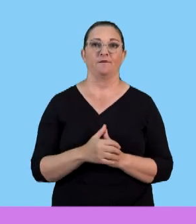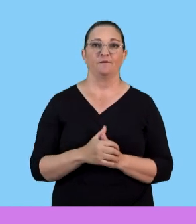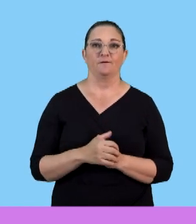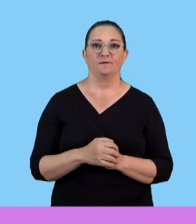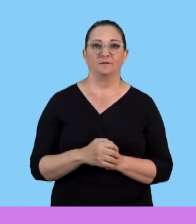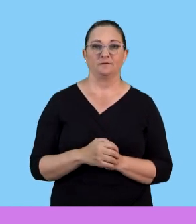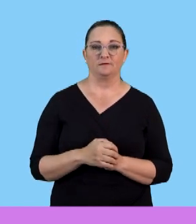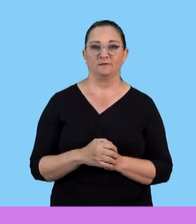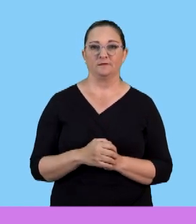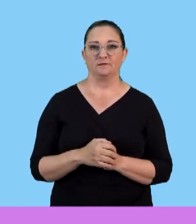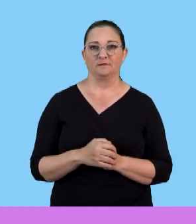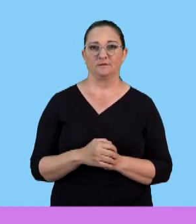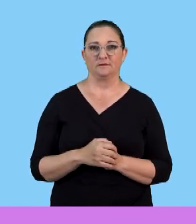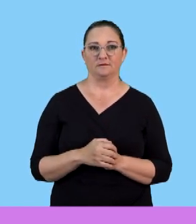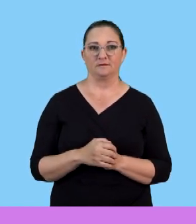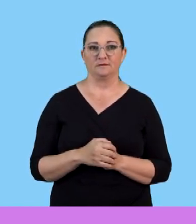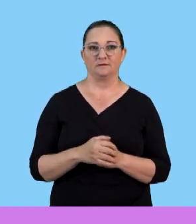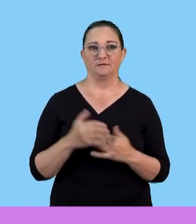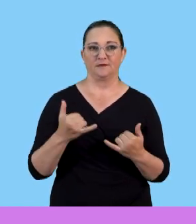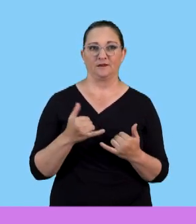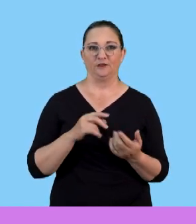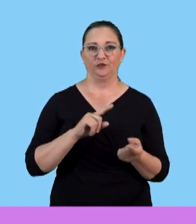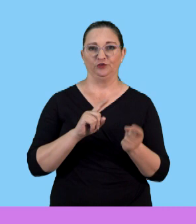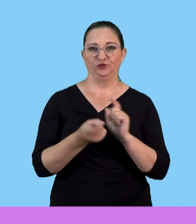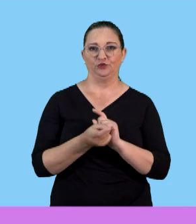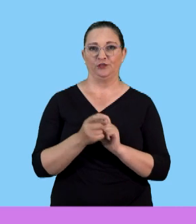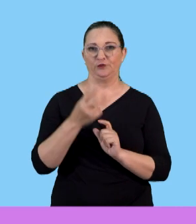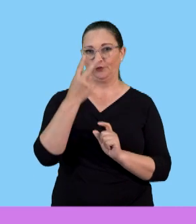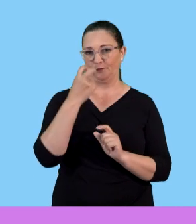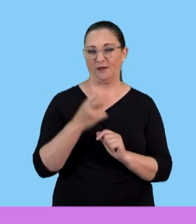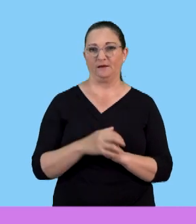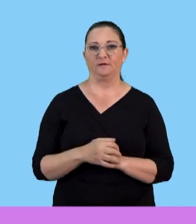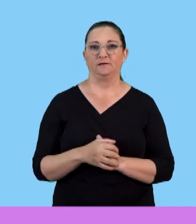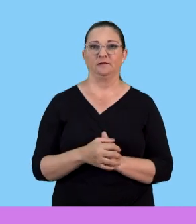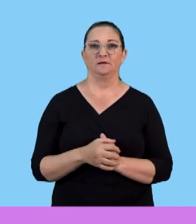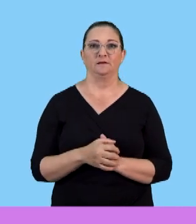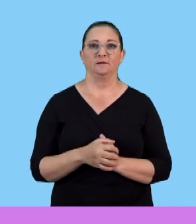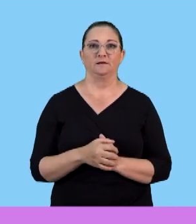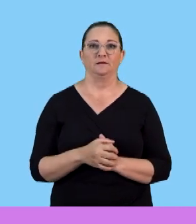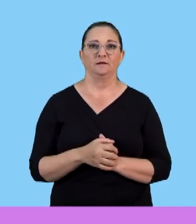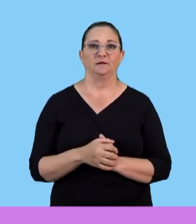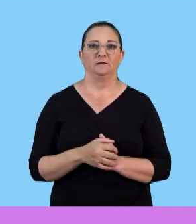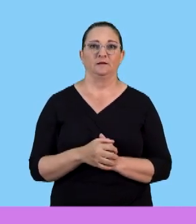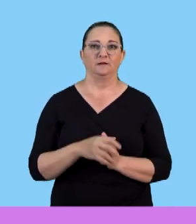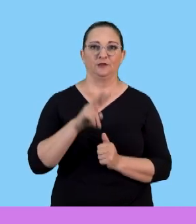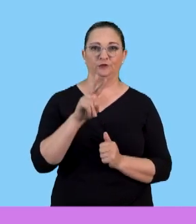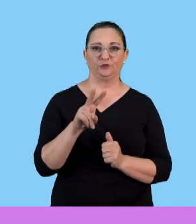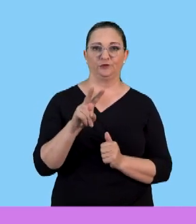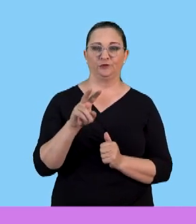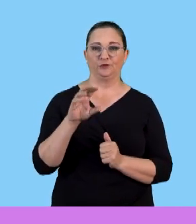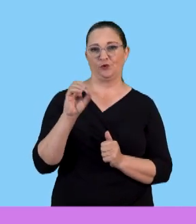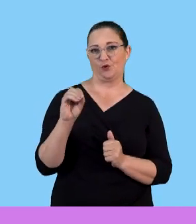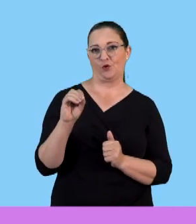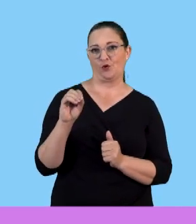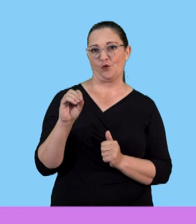205 rand. Now, let me just change that to black so that it will be visible. So we